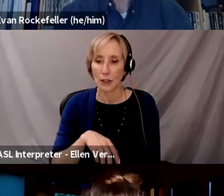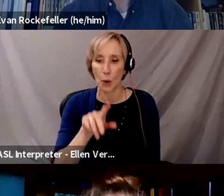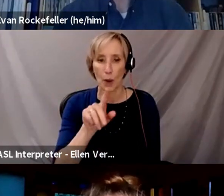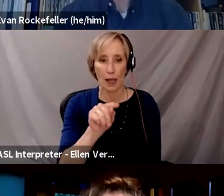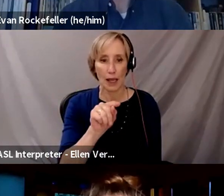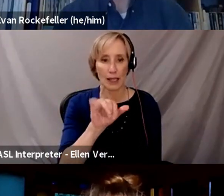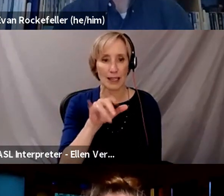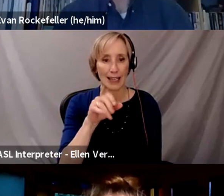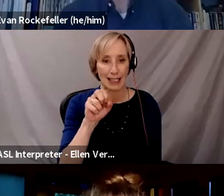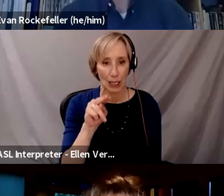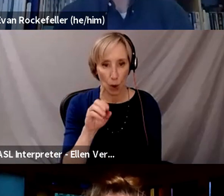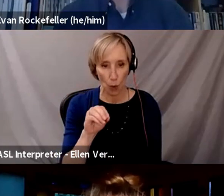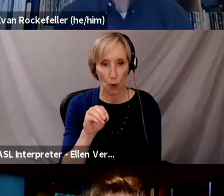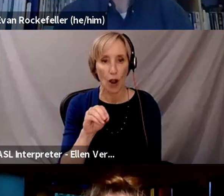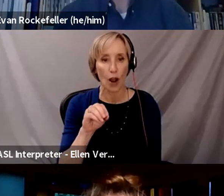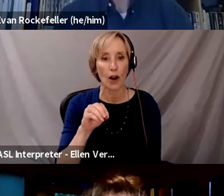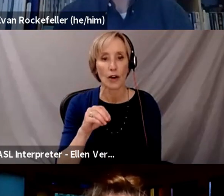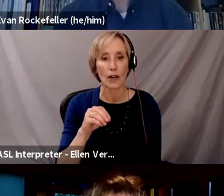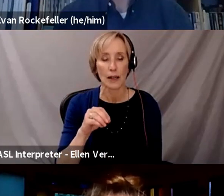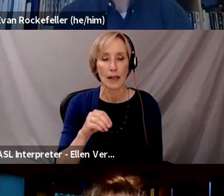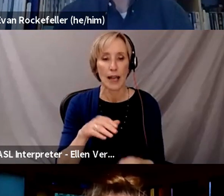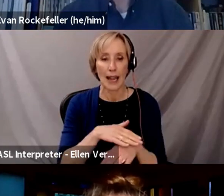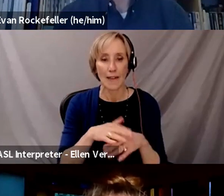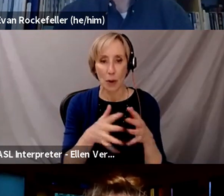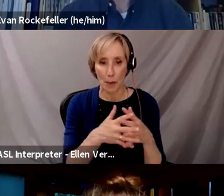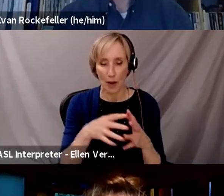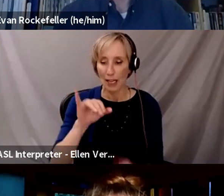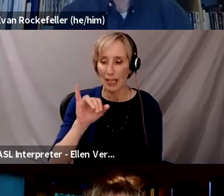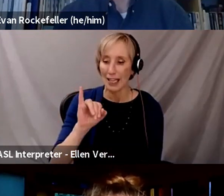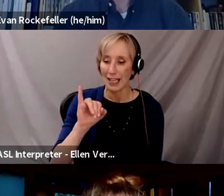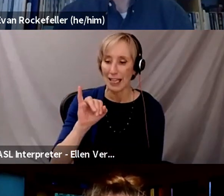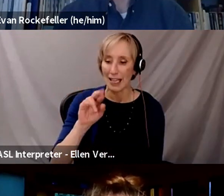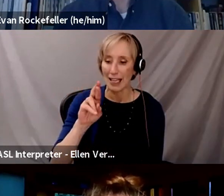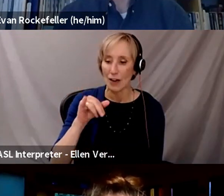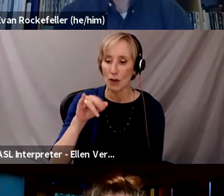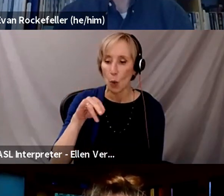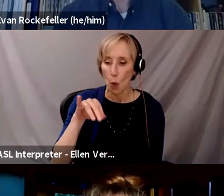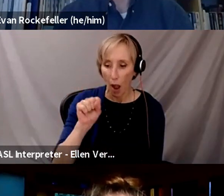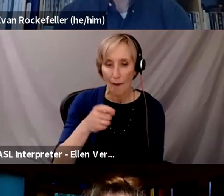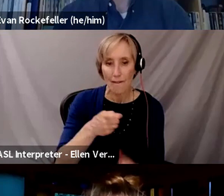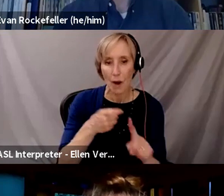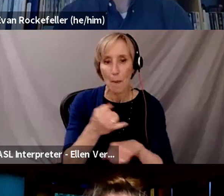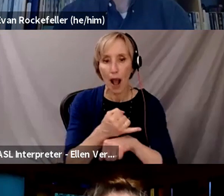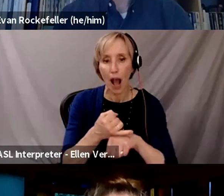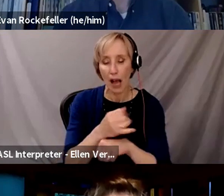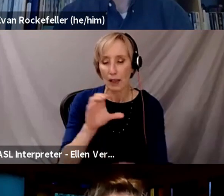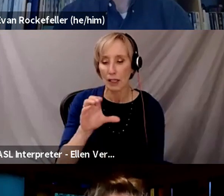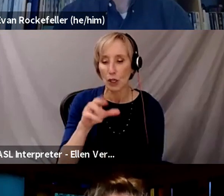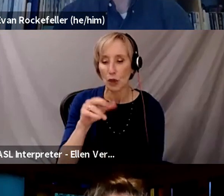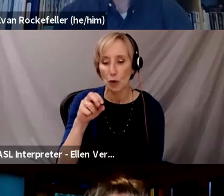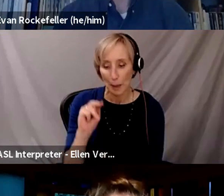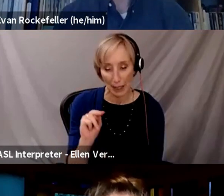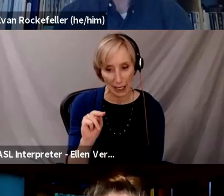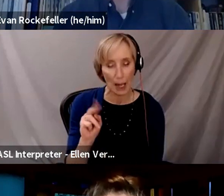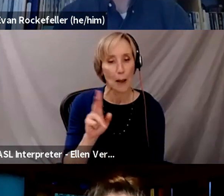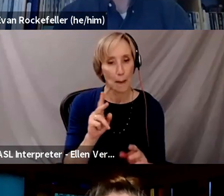an Arawak people of the Caribbean, long thought to be extinct. There's a lot of lineage, and we are still very